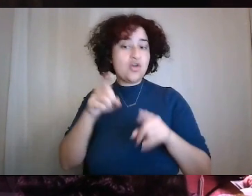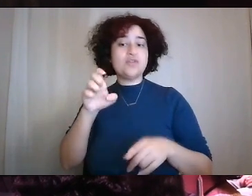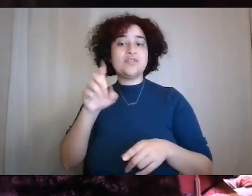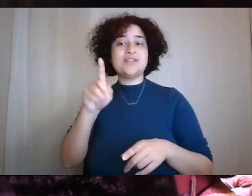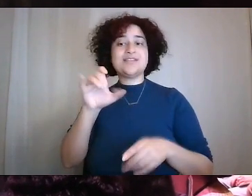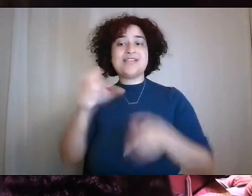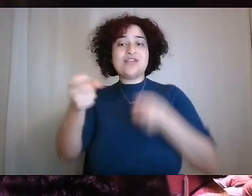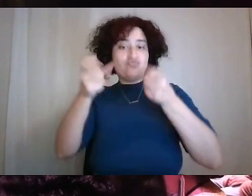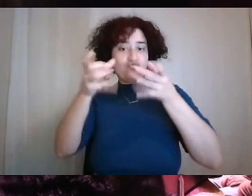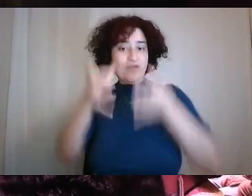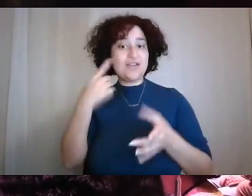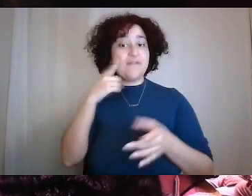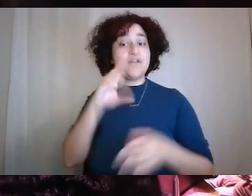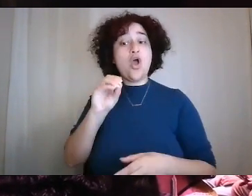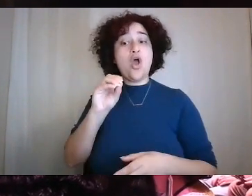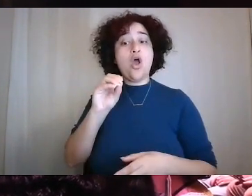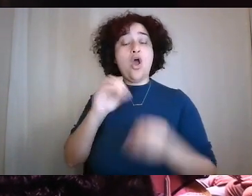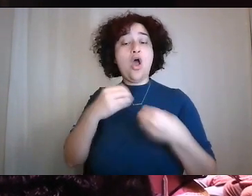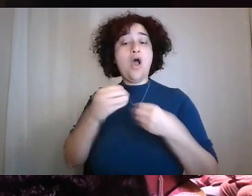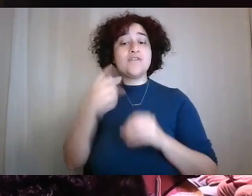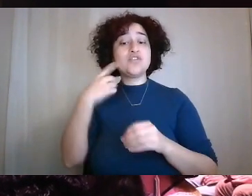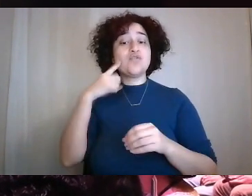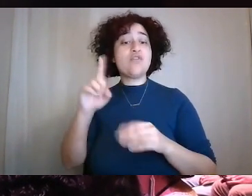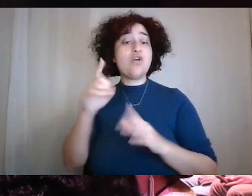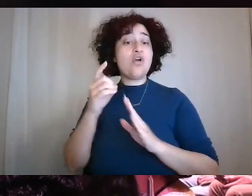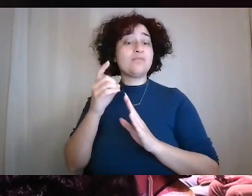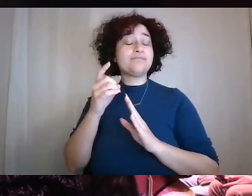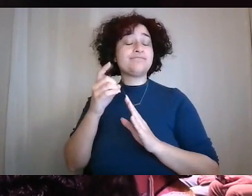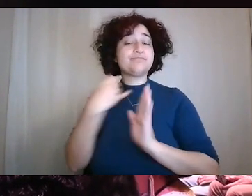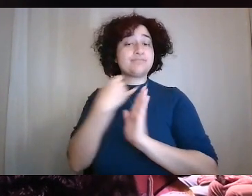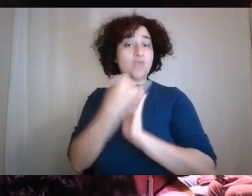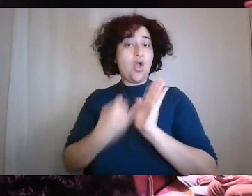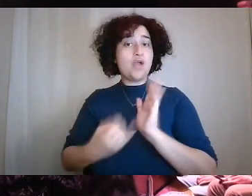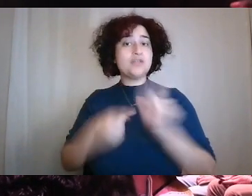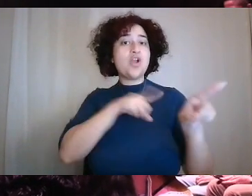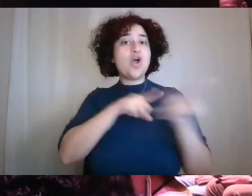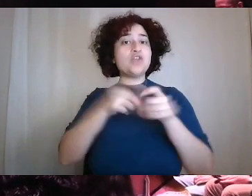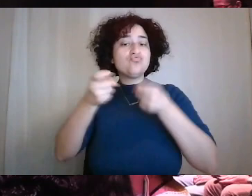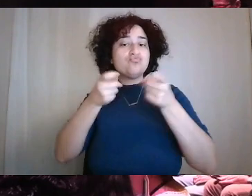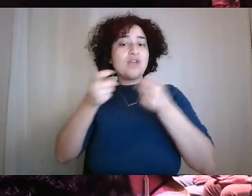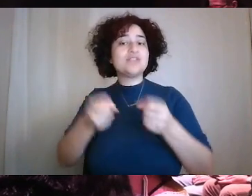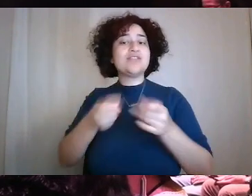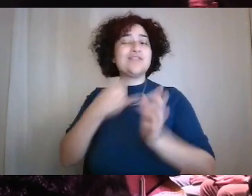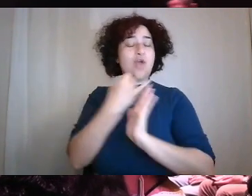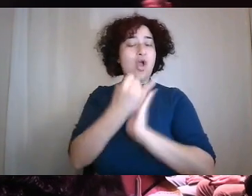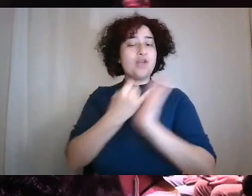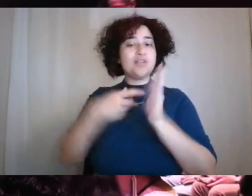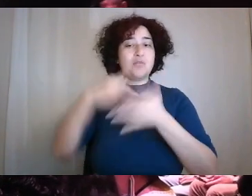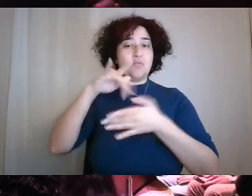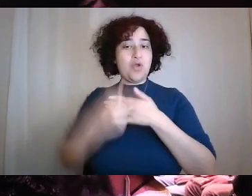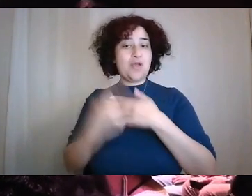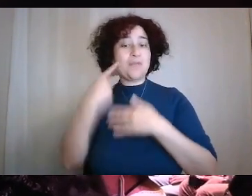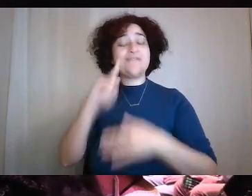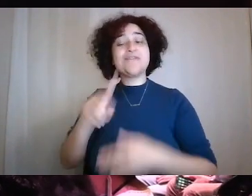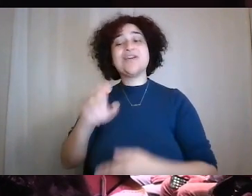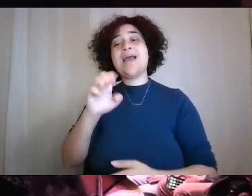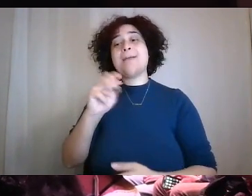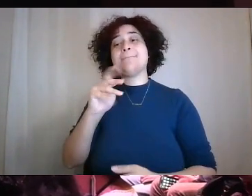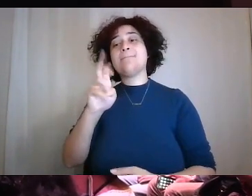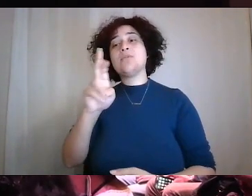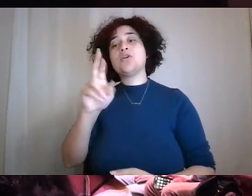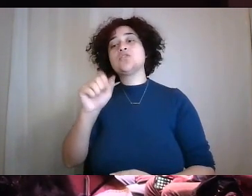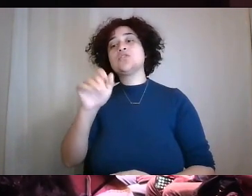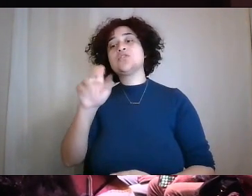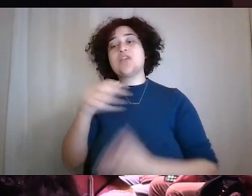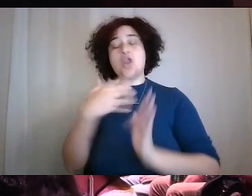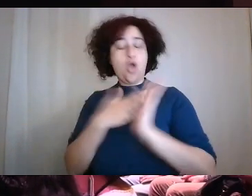well as the director of artistic programming for ArtsEmerson. And I'm going to pick up my notes because you all